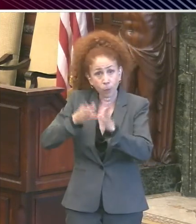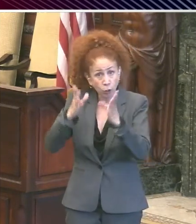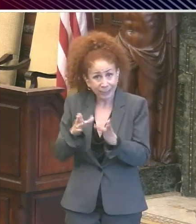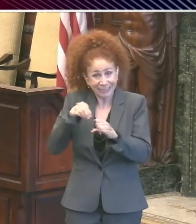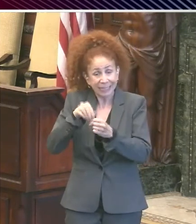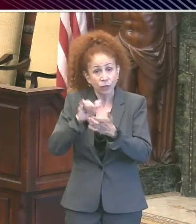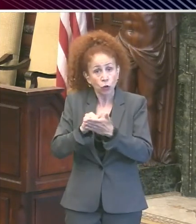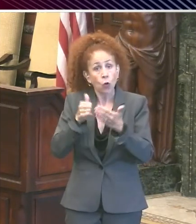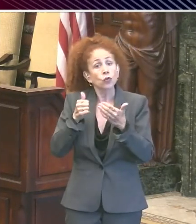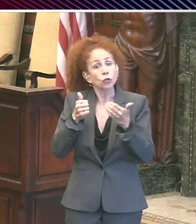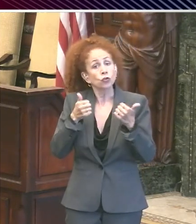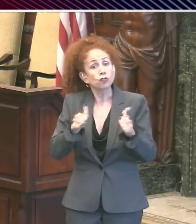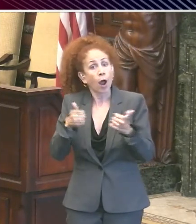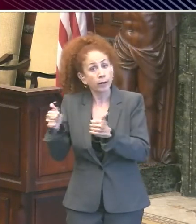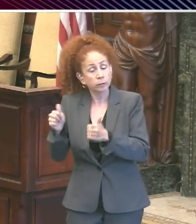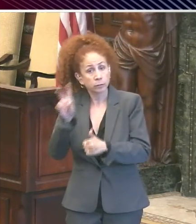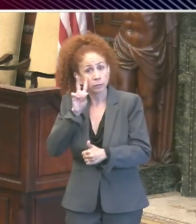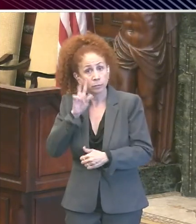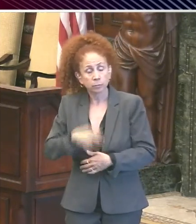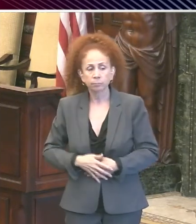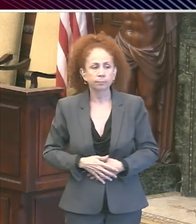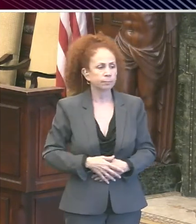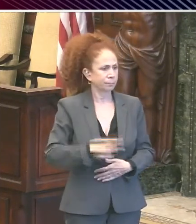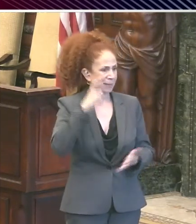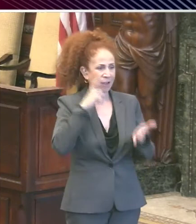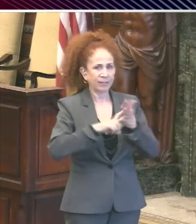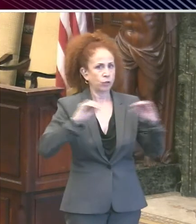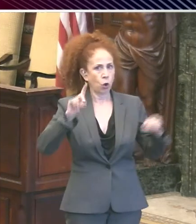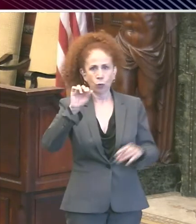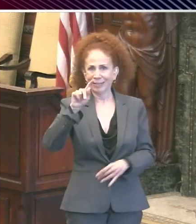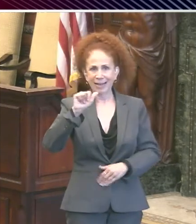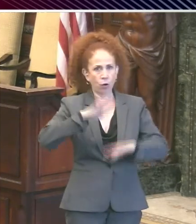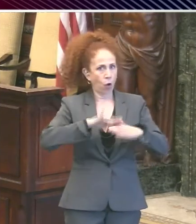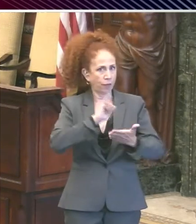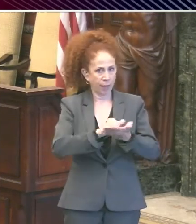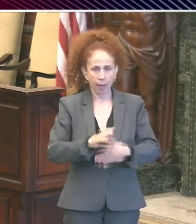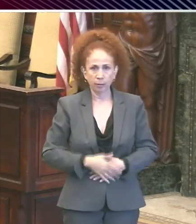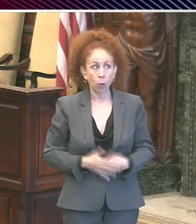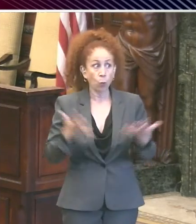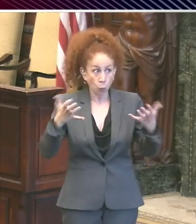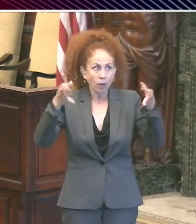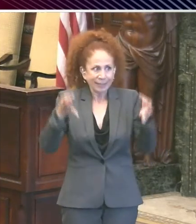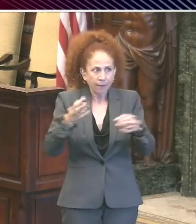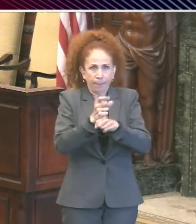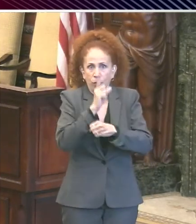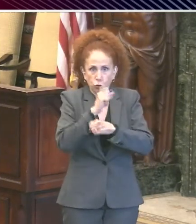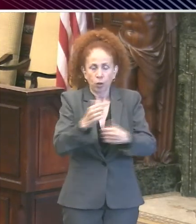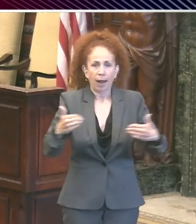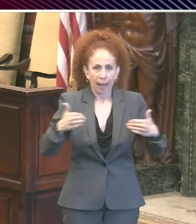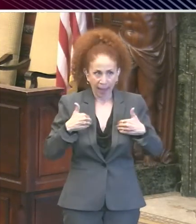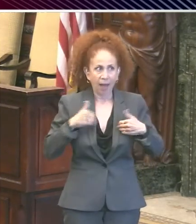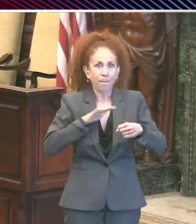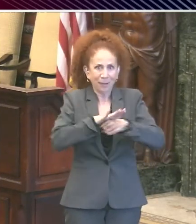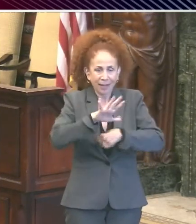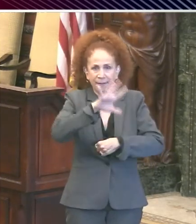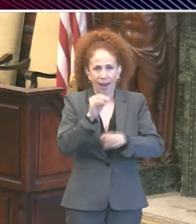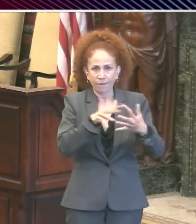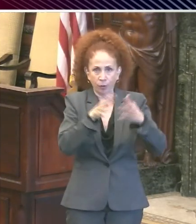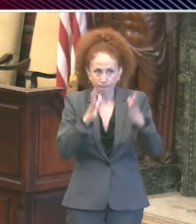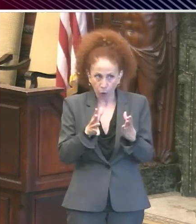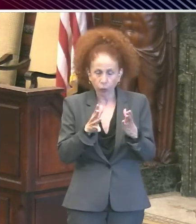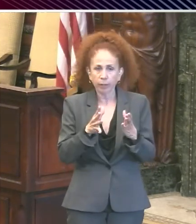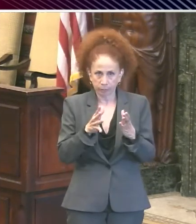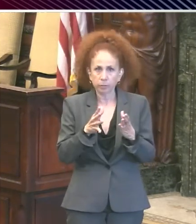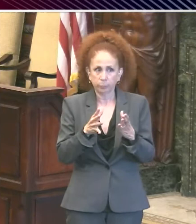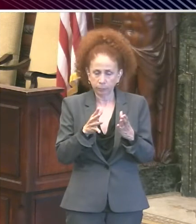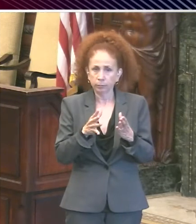in the trials? I haven't seen any data on that. We certainly want to make sure that there is plenty of African-Americans who